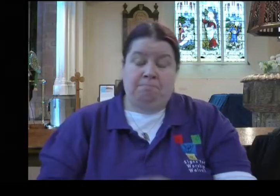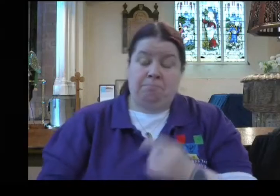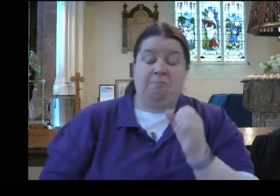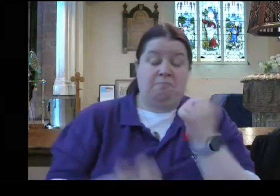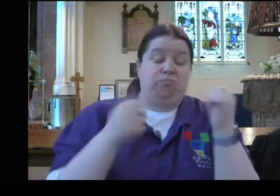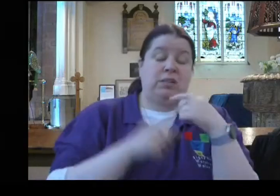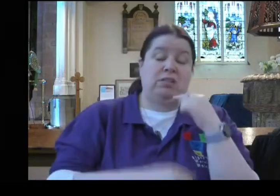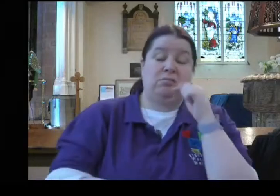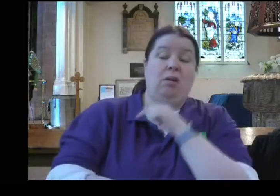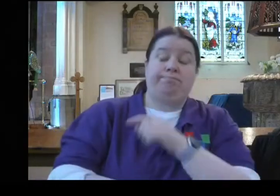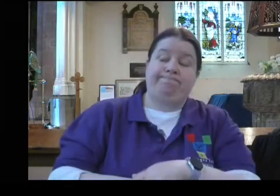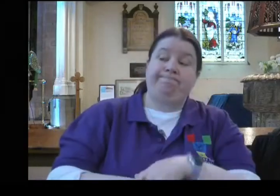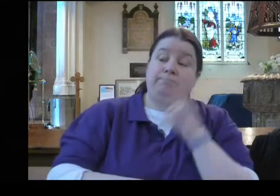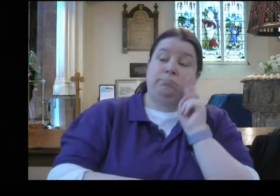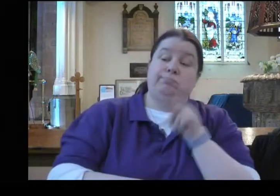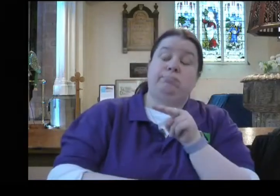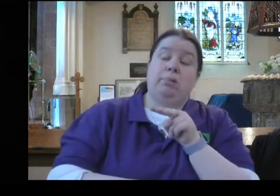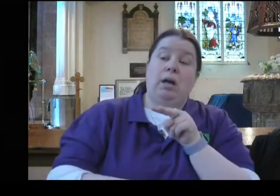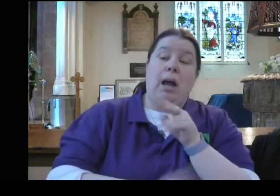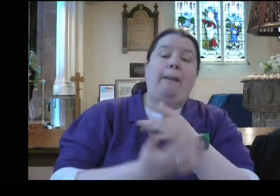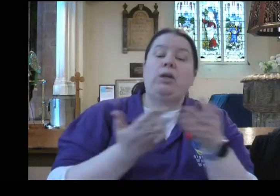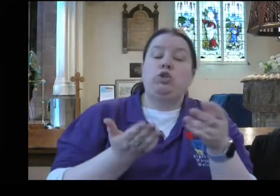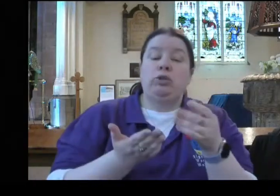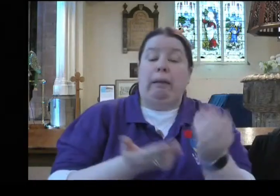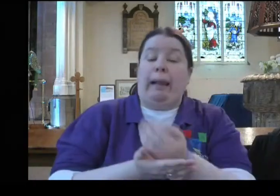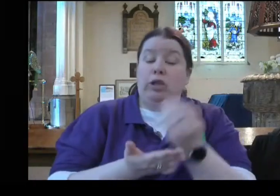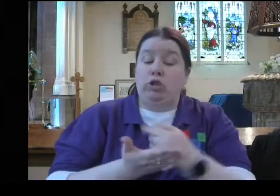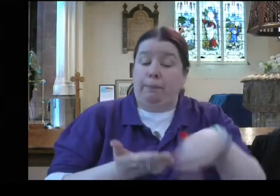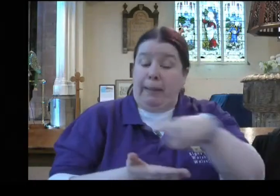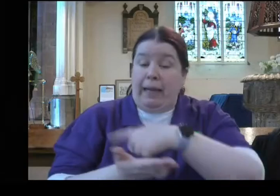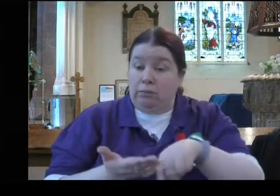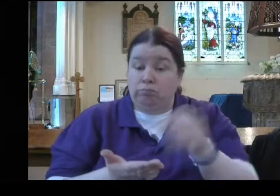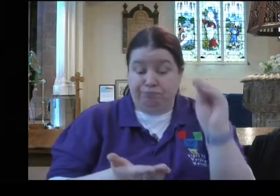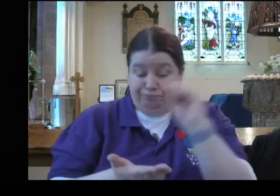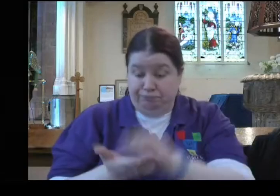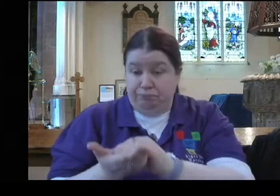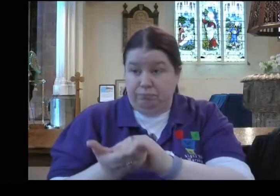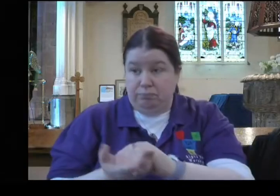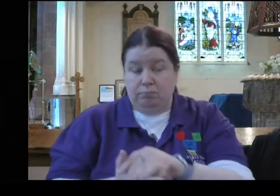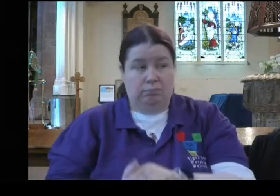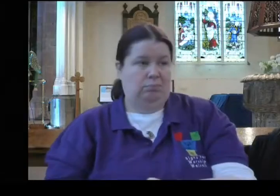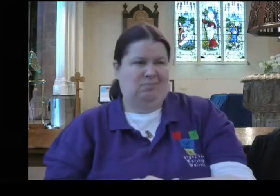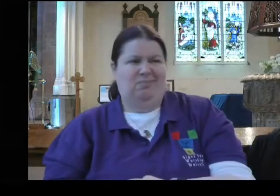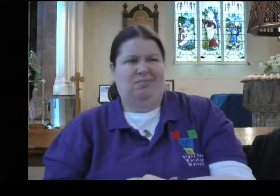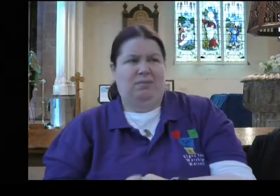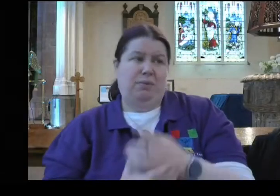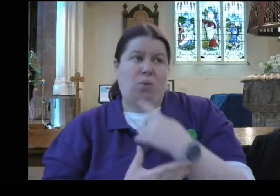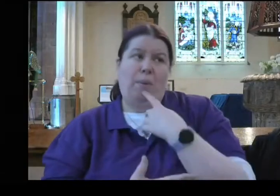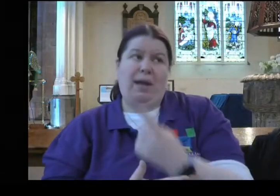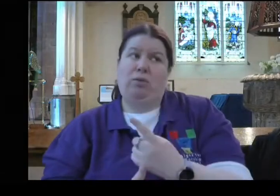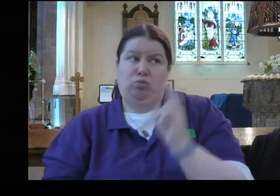son, who had noticed how much his dad had put into the collection plate, said, "Dad, you've got to admit, it wasn't a bad show for